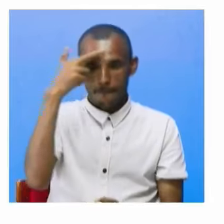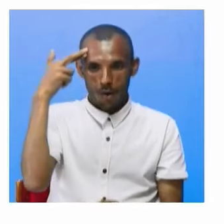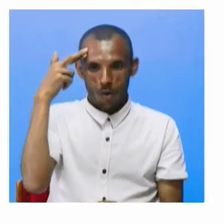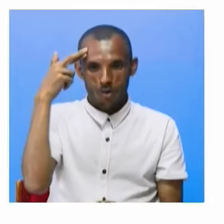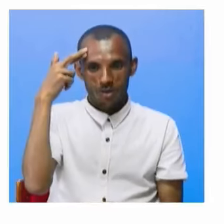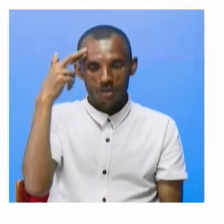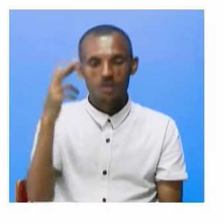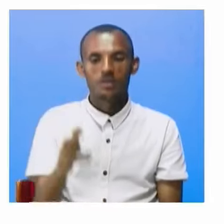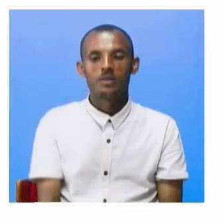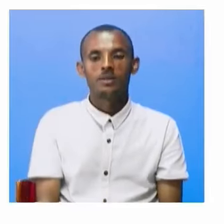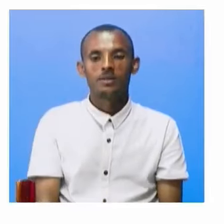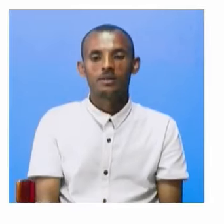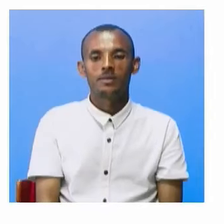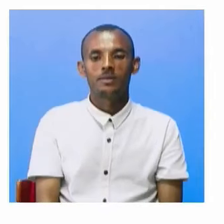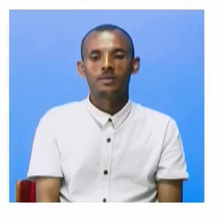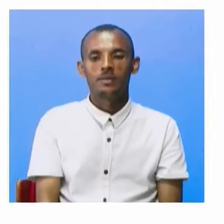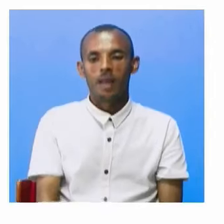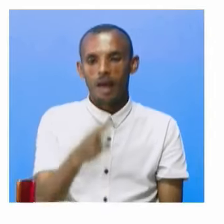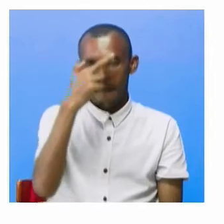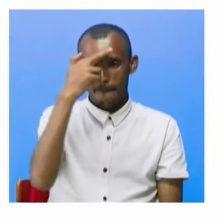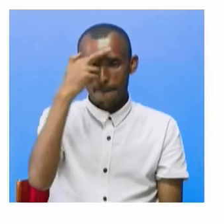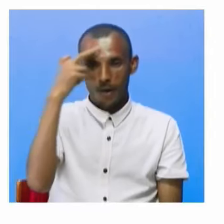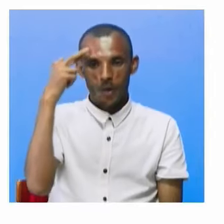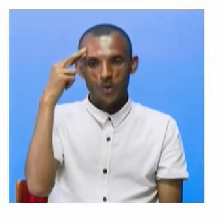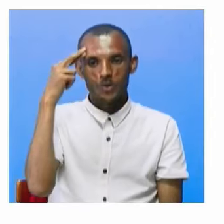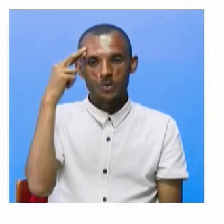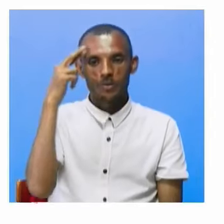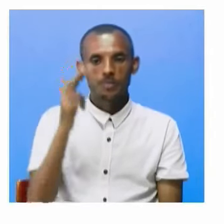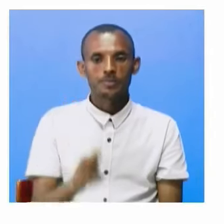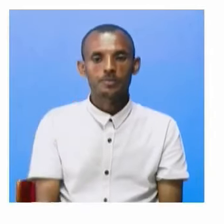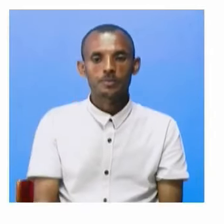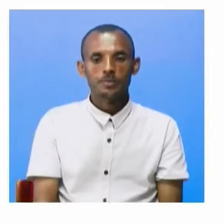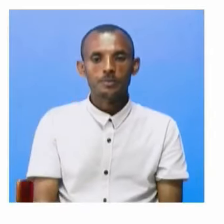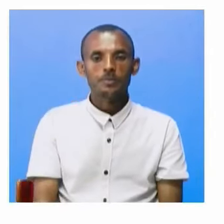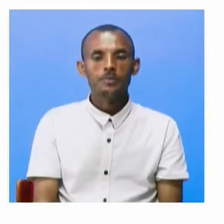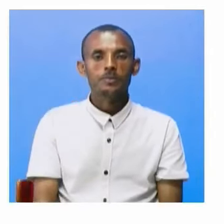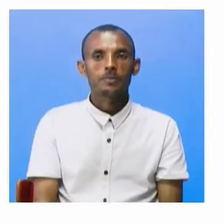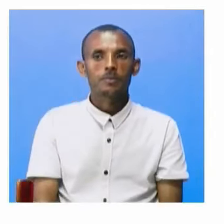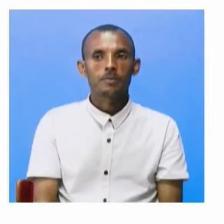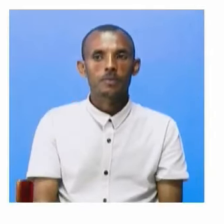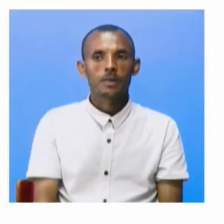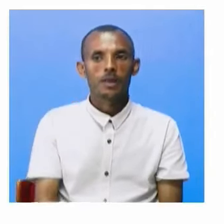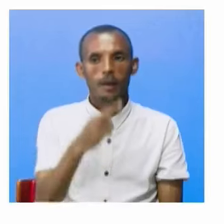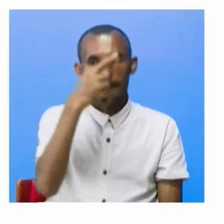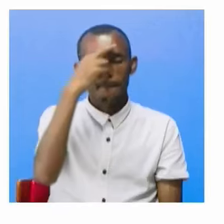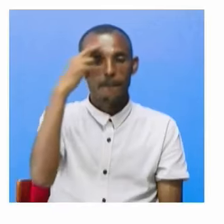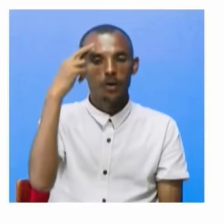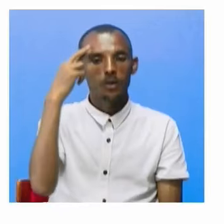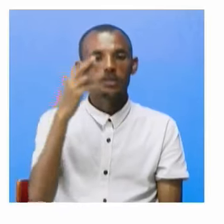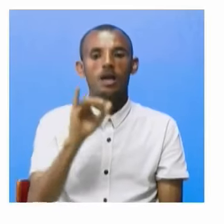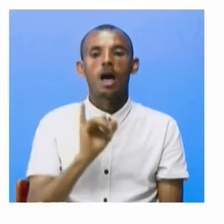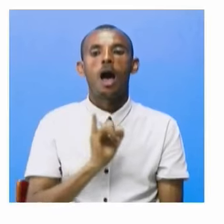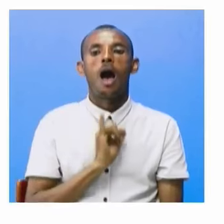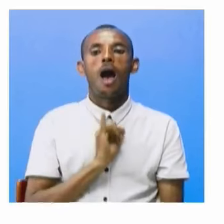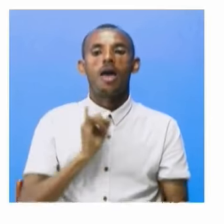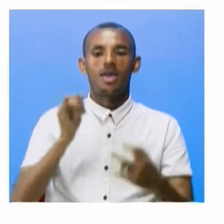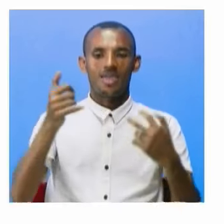Because. Yeah? Because. Yes? Because I